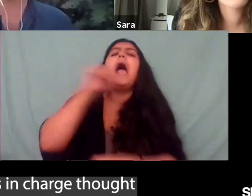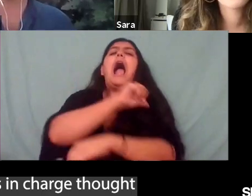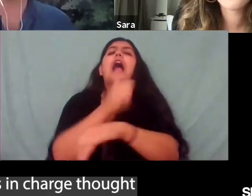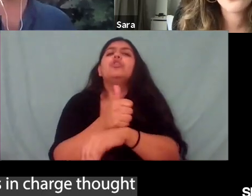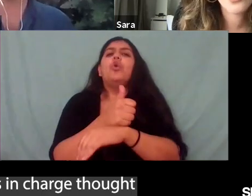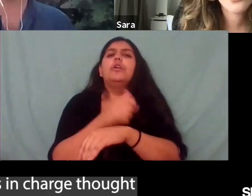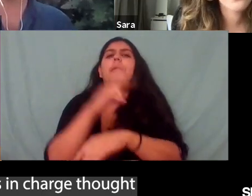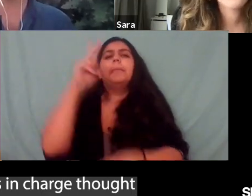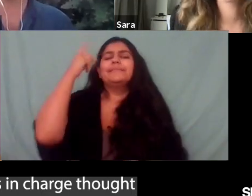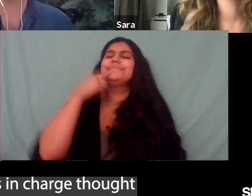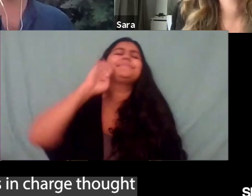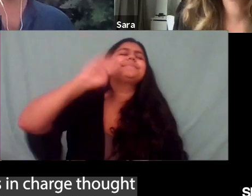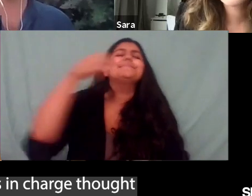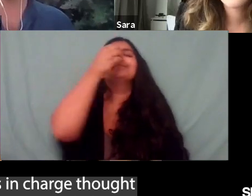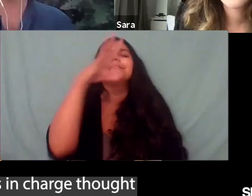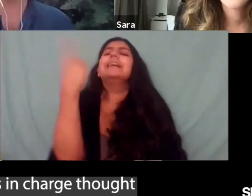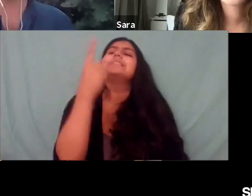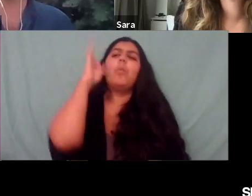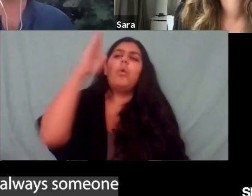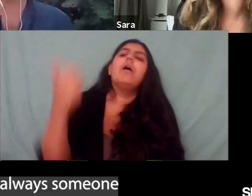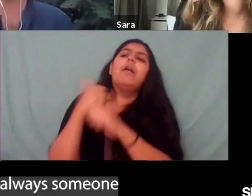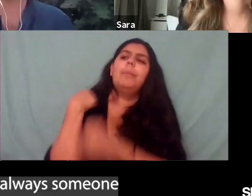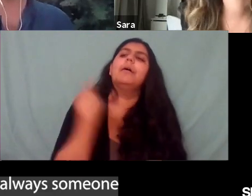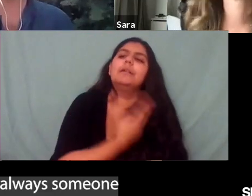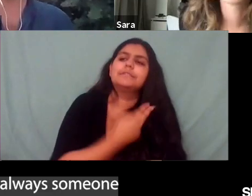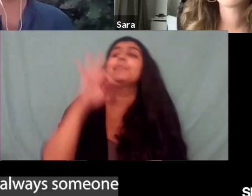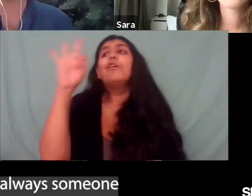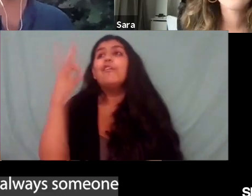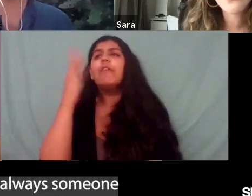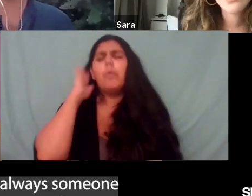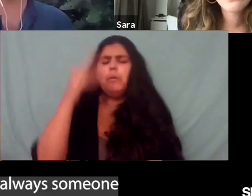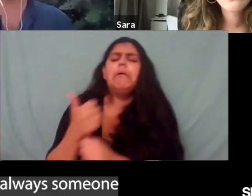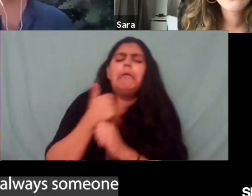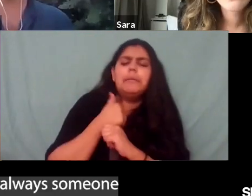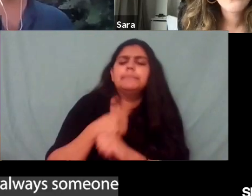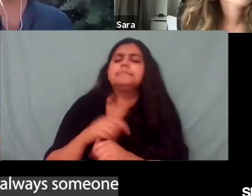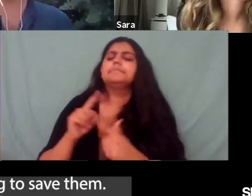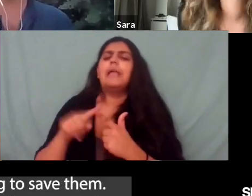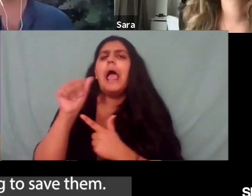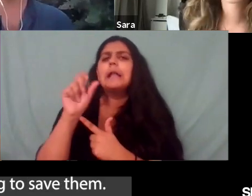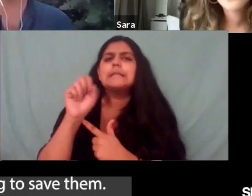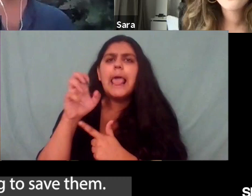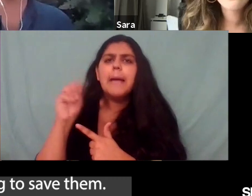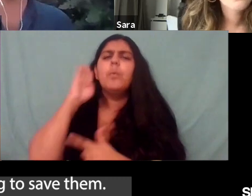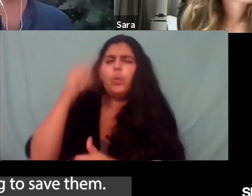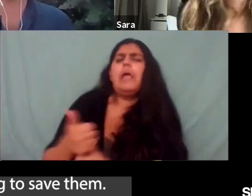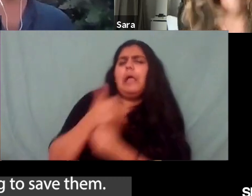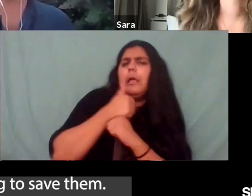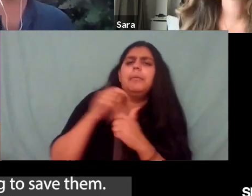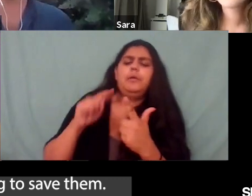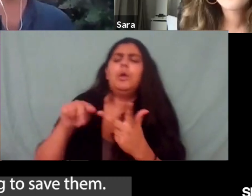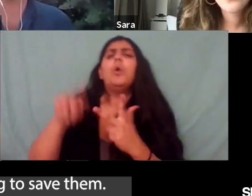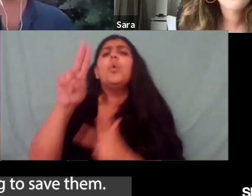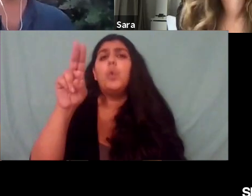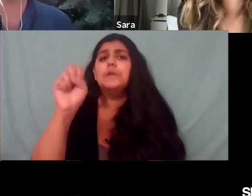the authorities in charge thought that they can continue to kick the can because there's always someone who's gonna save them. France is gonna save them. Riyad